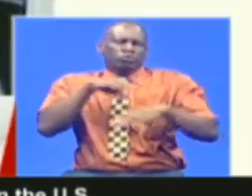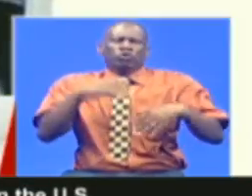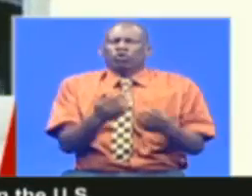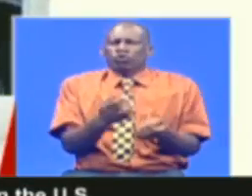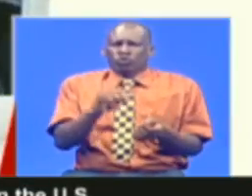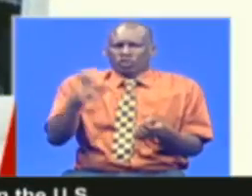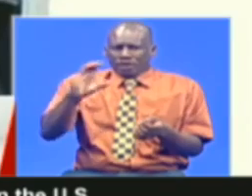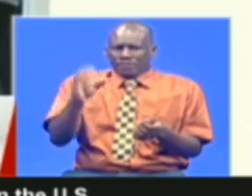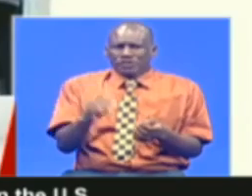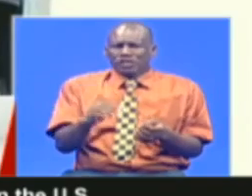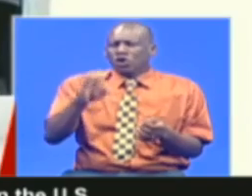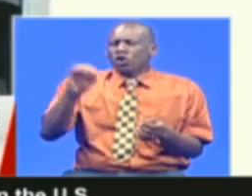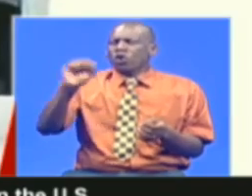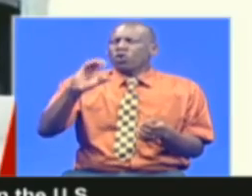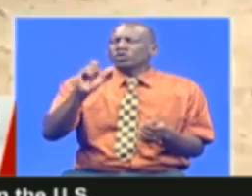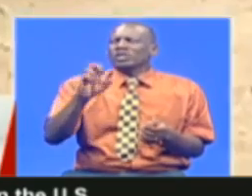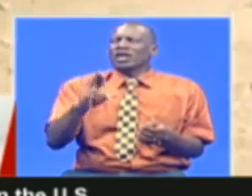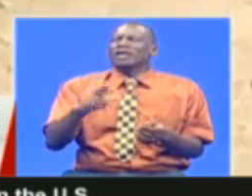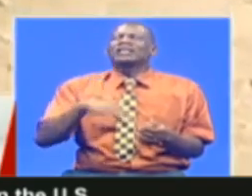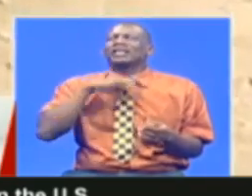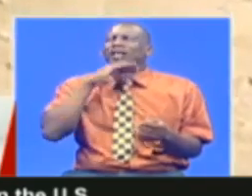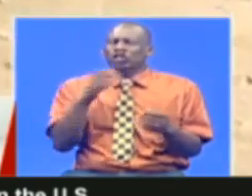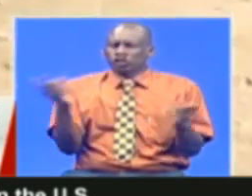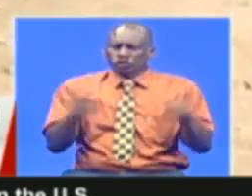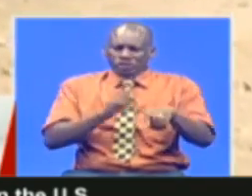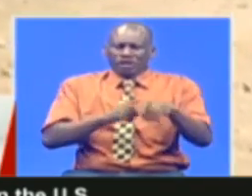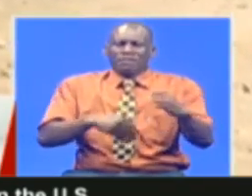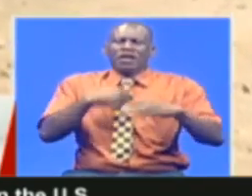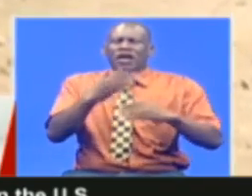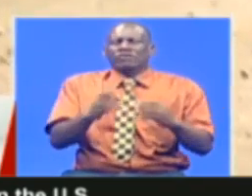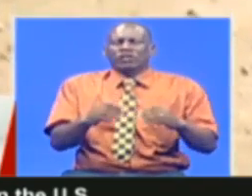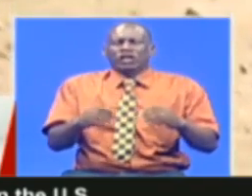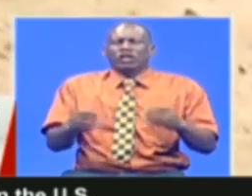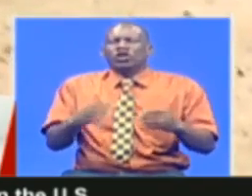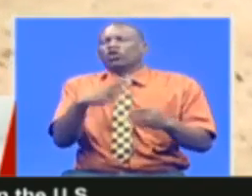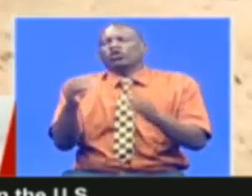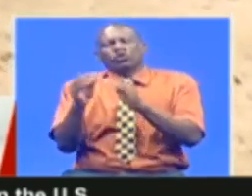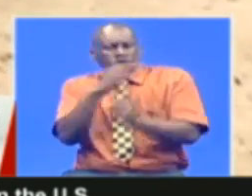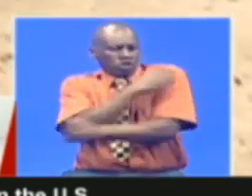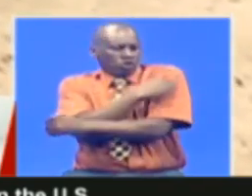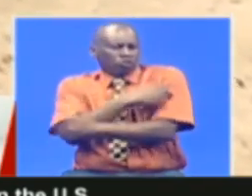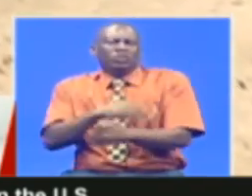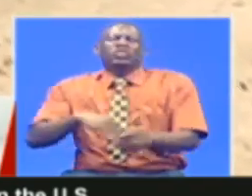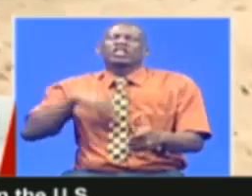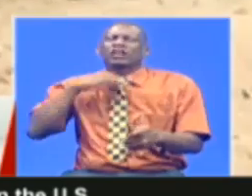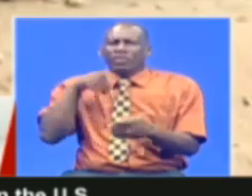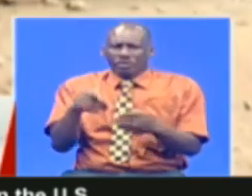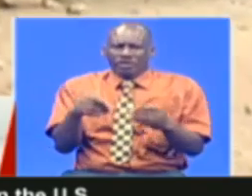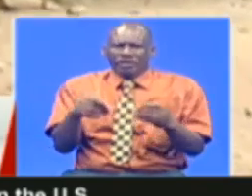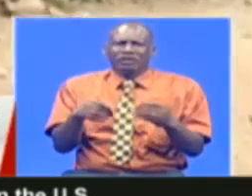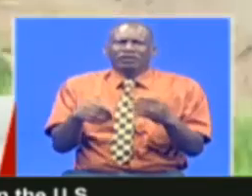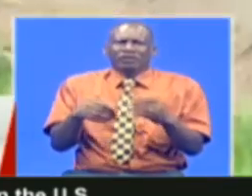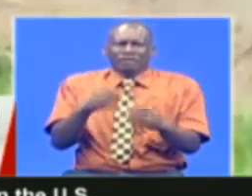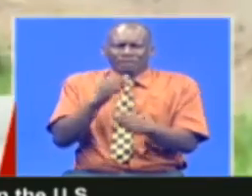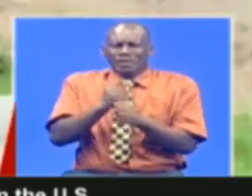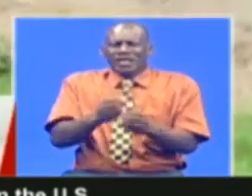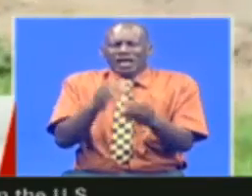Oscar passed on a few hours after he was admitted to the hospital. His death sparked off a flurry of